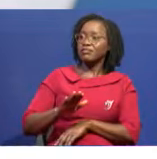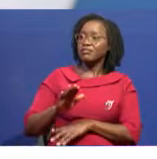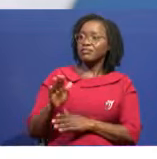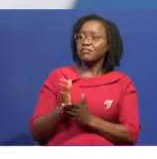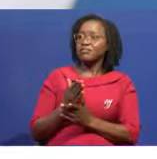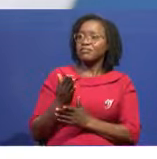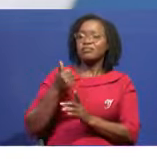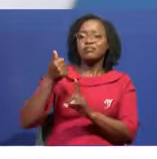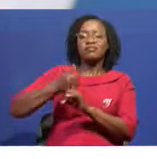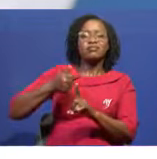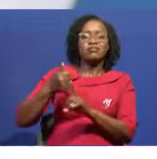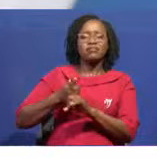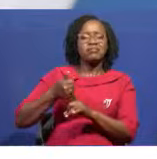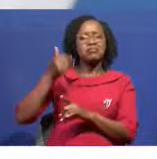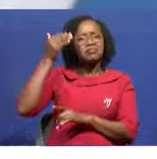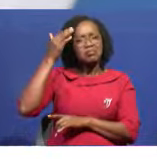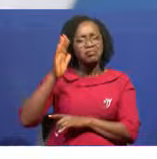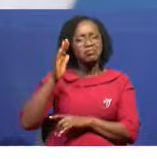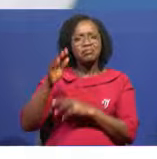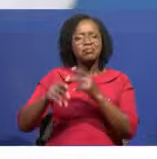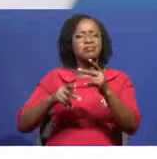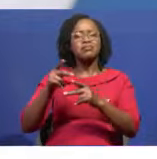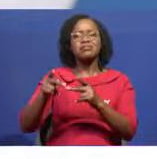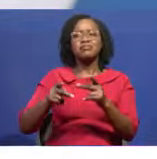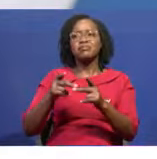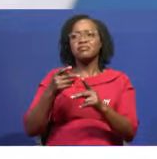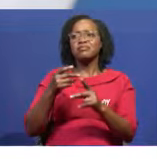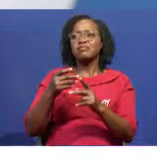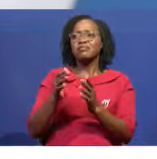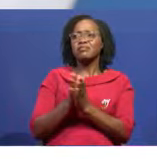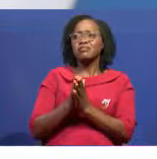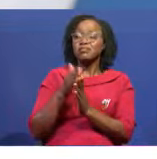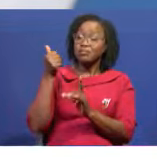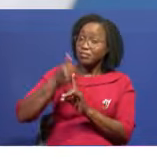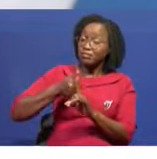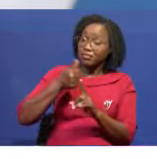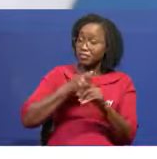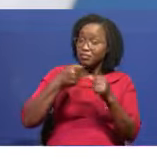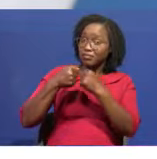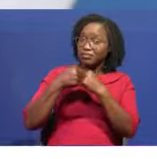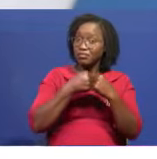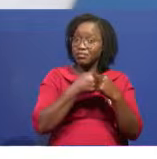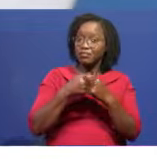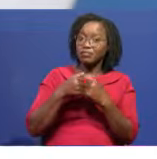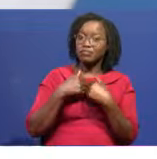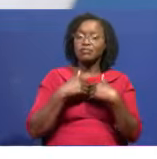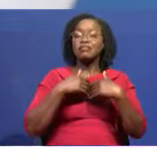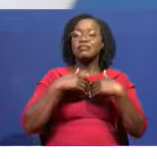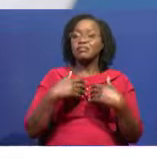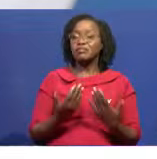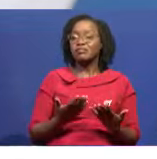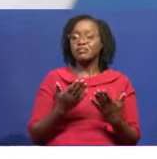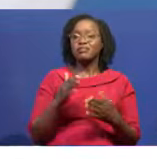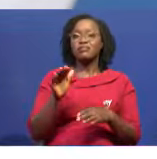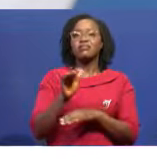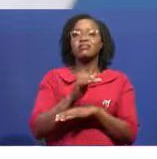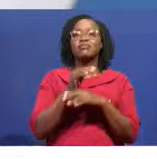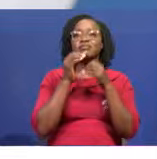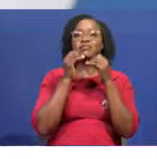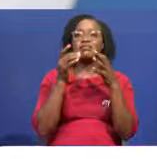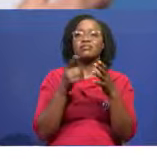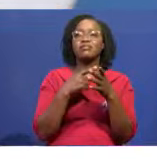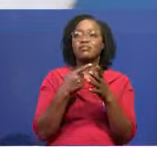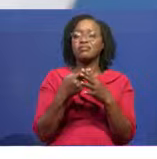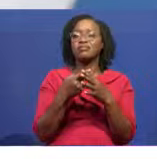some of our advocates are not familiar with the process. And if you see advocates are having challenges with how to request for information,